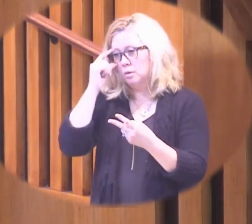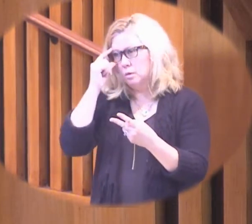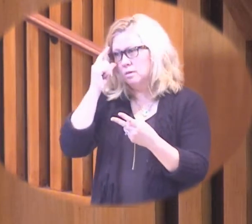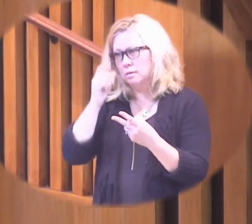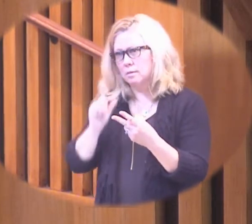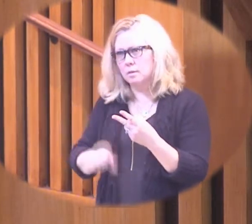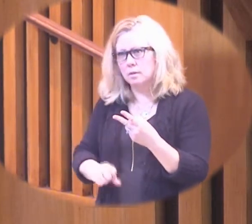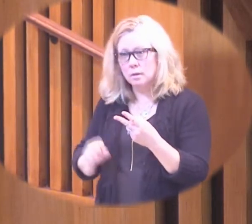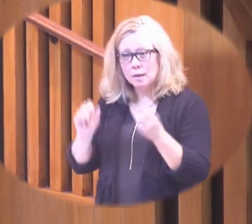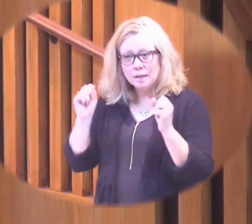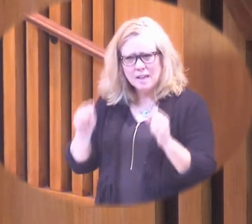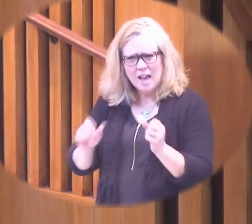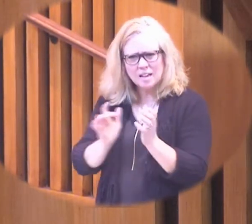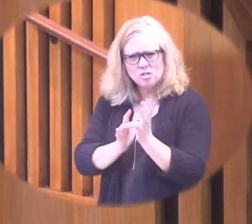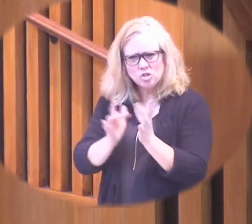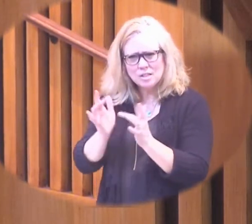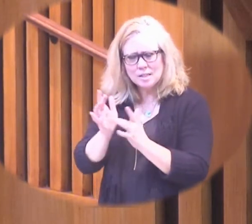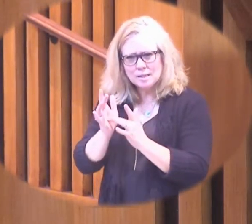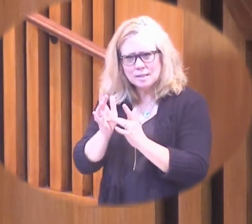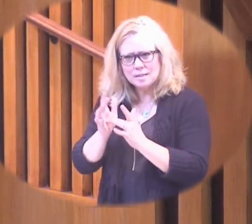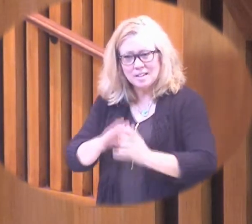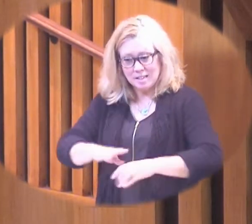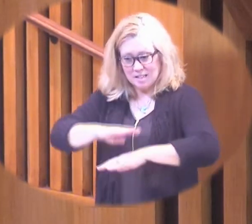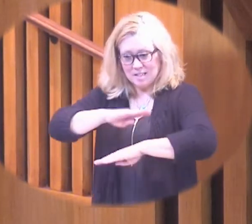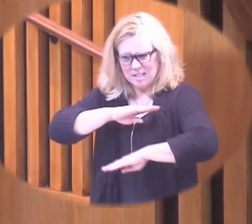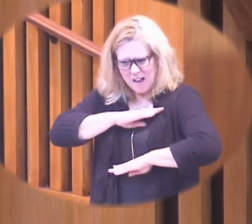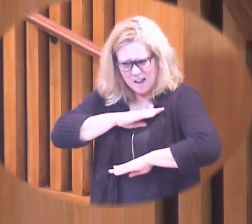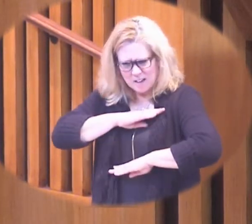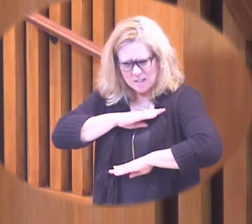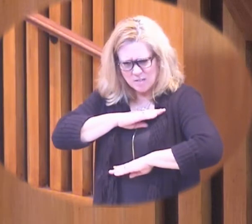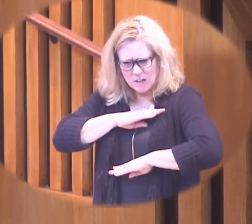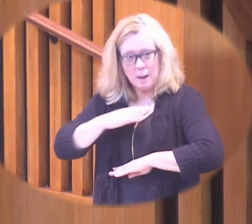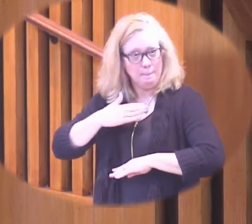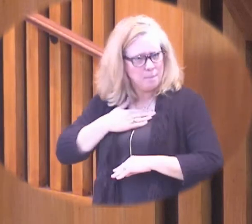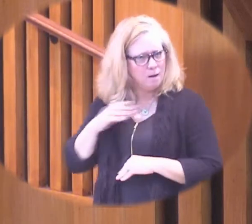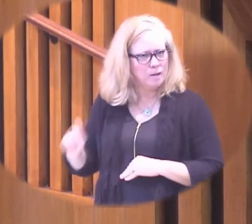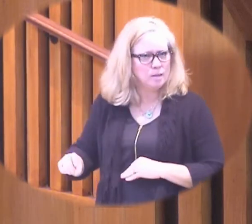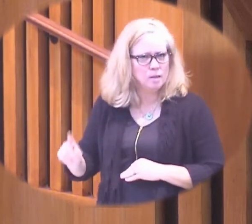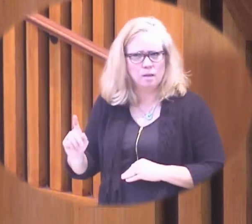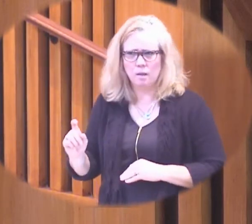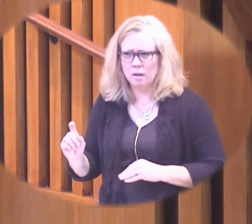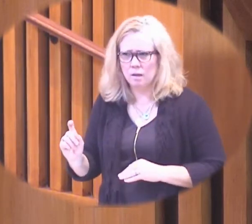Jesus meet this need that I have?